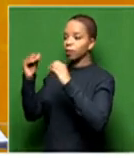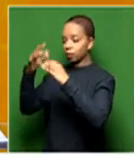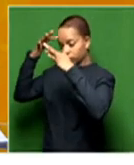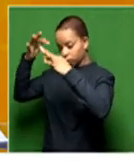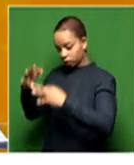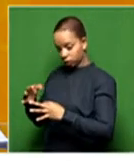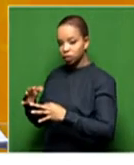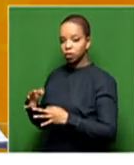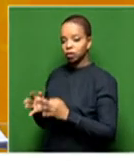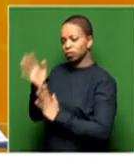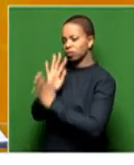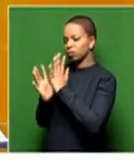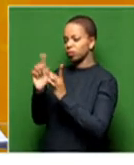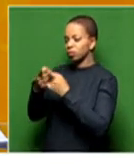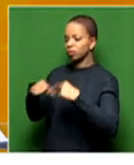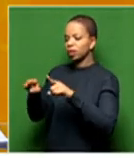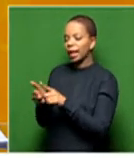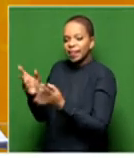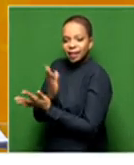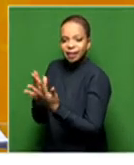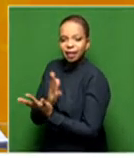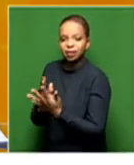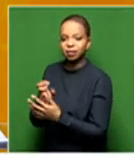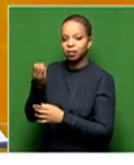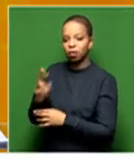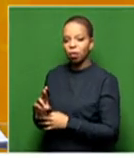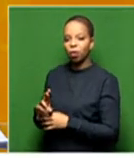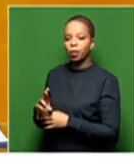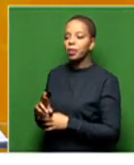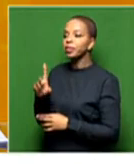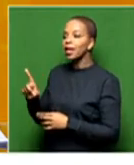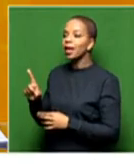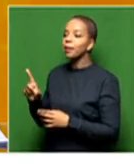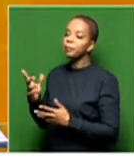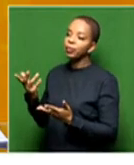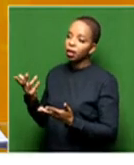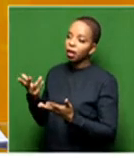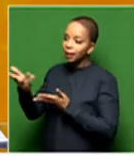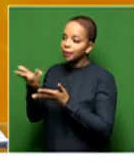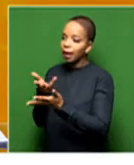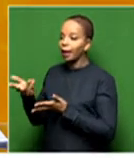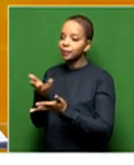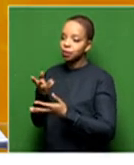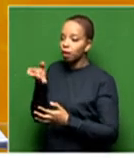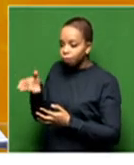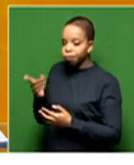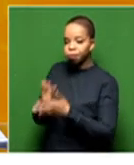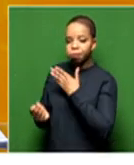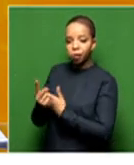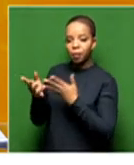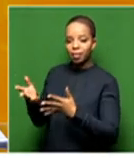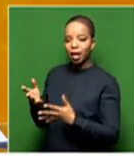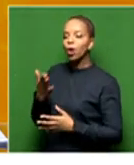through the scale of the discussions or the kind of interaction that'll be there, and who will be interacting with who, and the kind